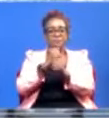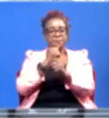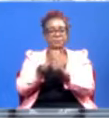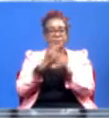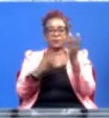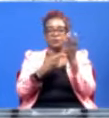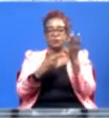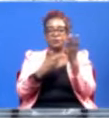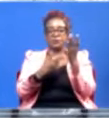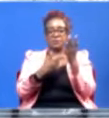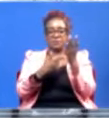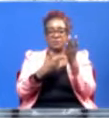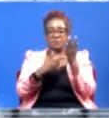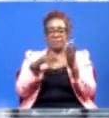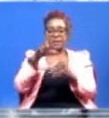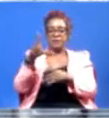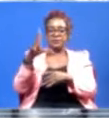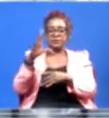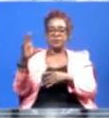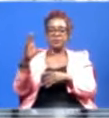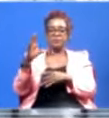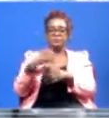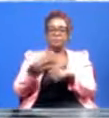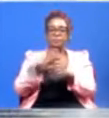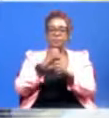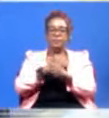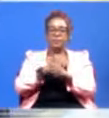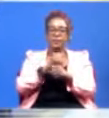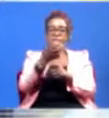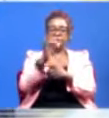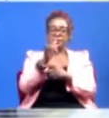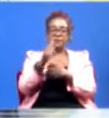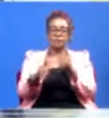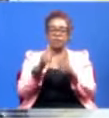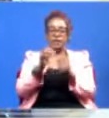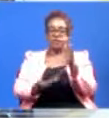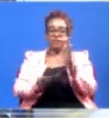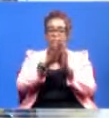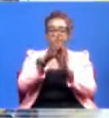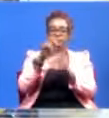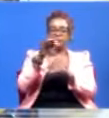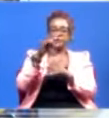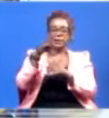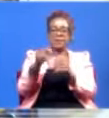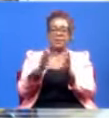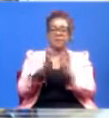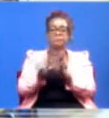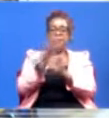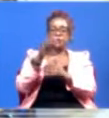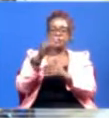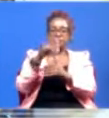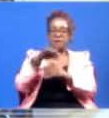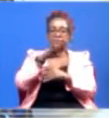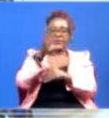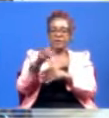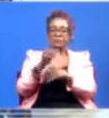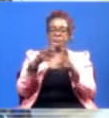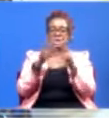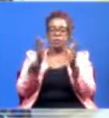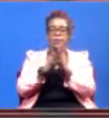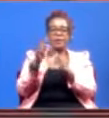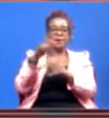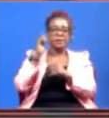Technologies LLC to build suit facilities for the development of semiconductors and microchips in Africa, beginning with Kenya. The